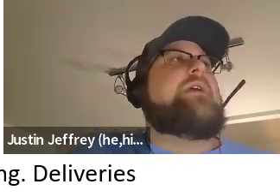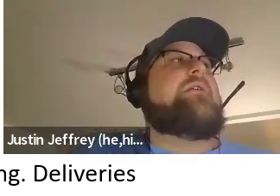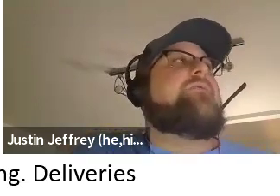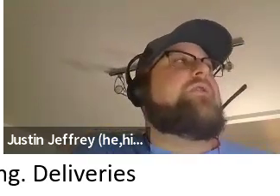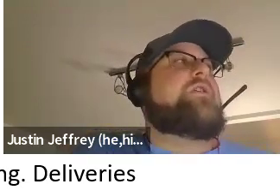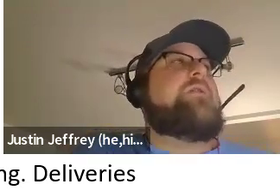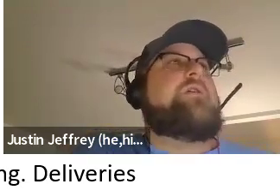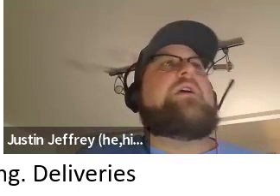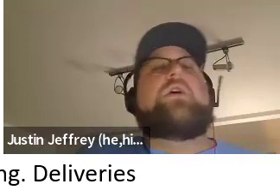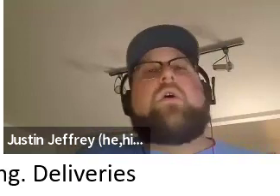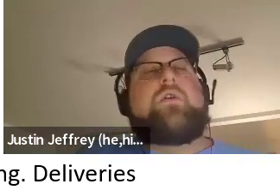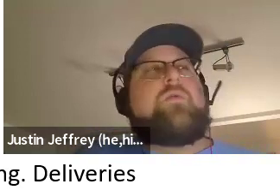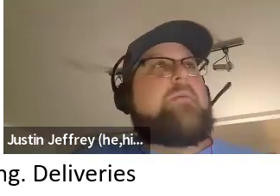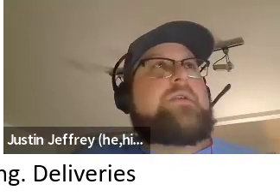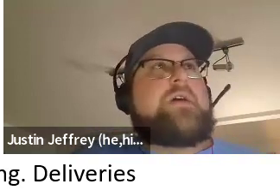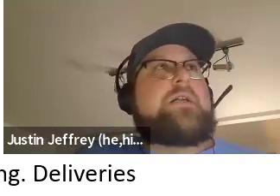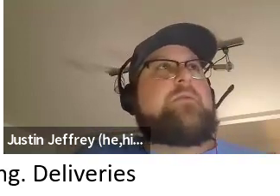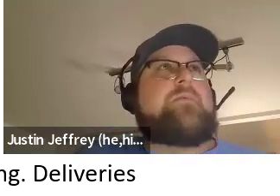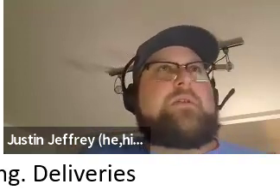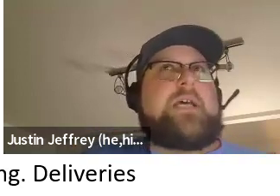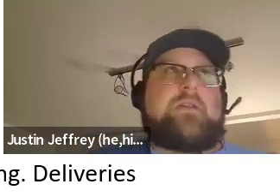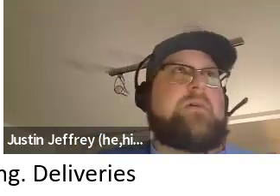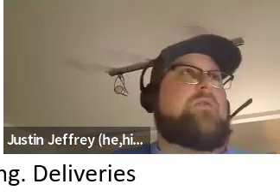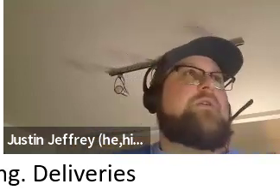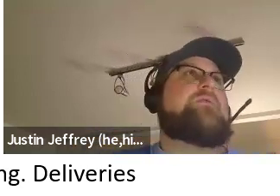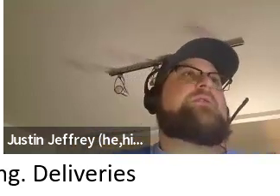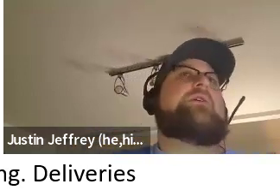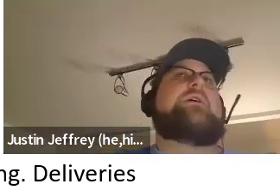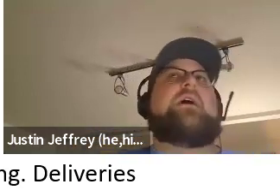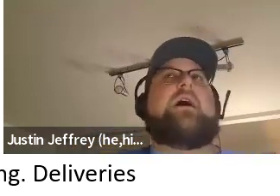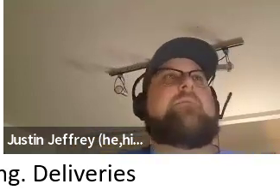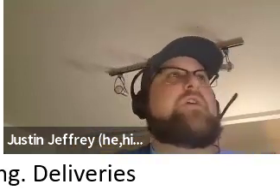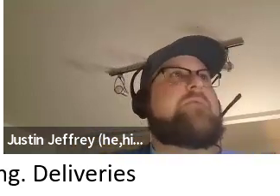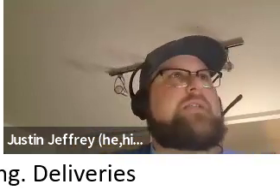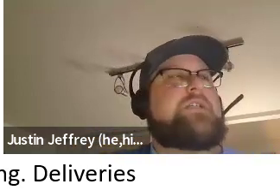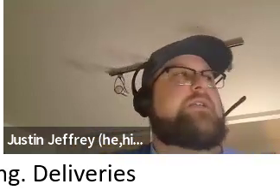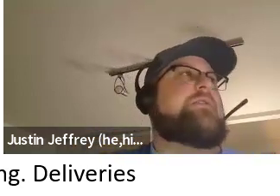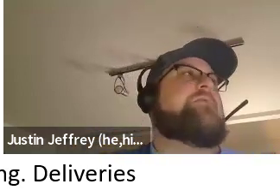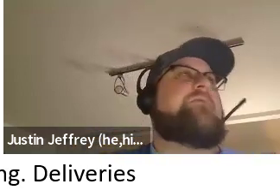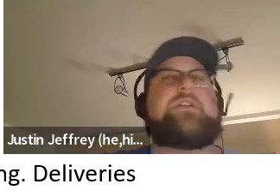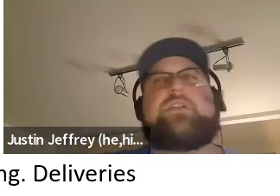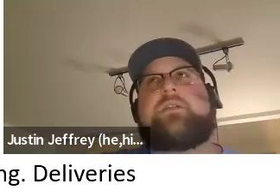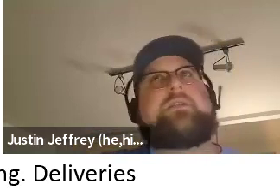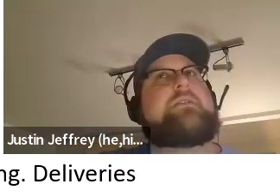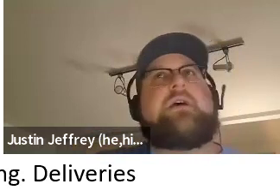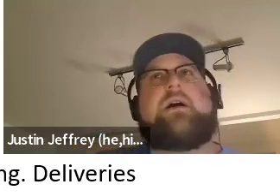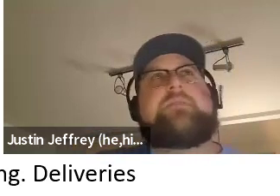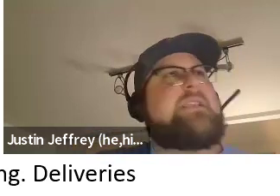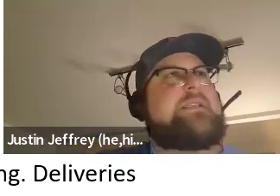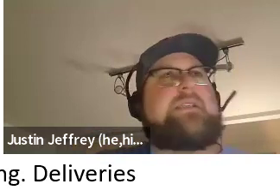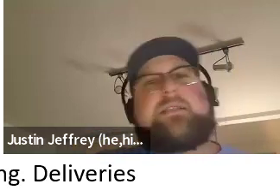that you may need for your community, or you want me to talk a little bit more in depth about overdose conversations,